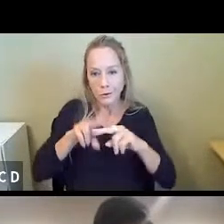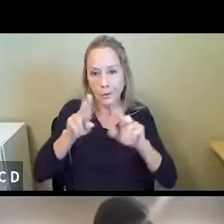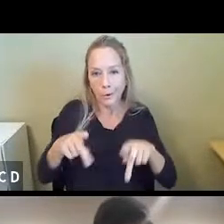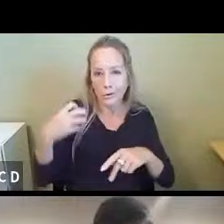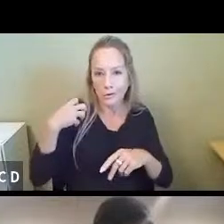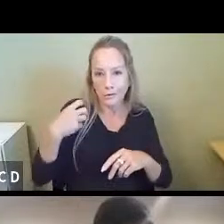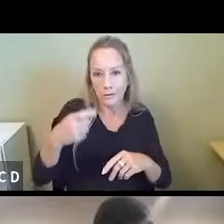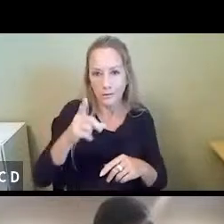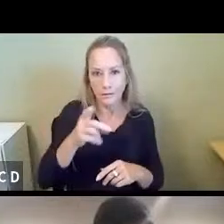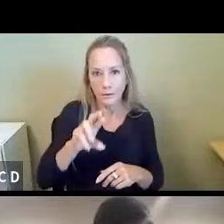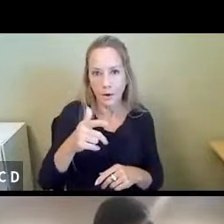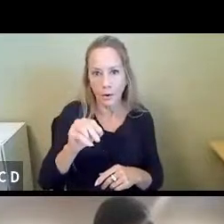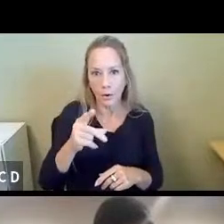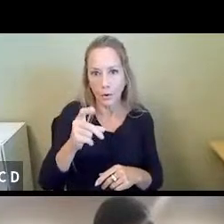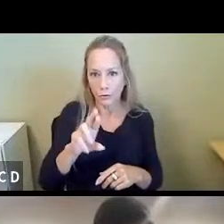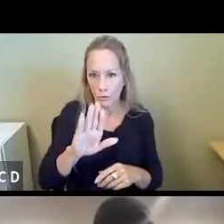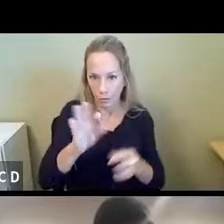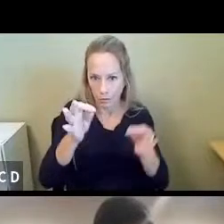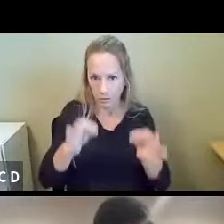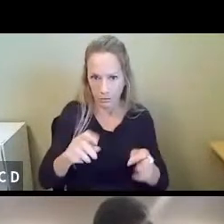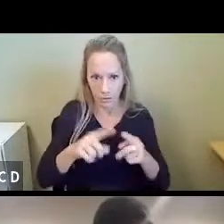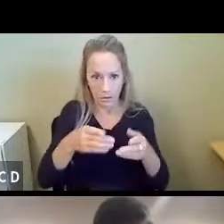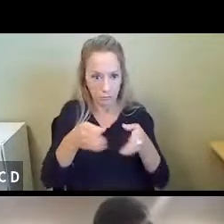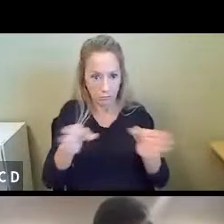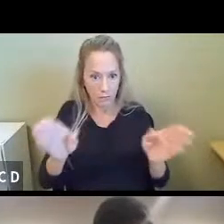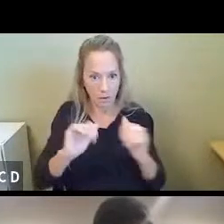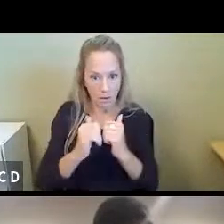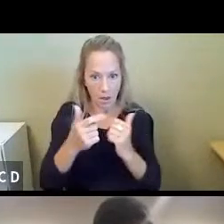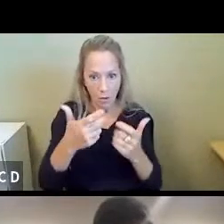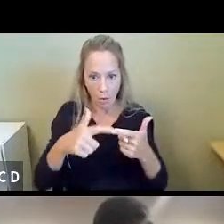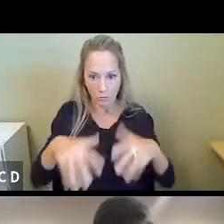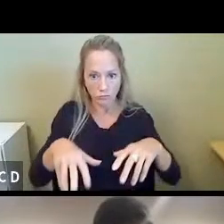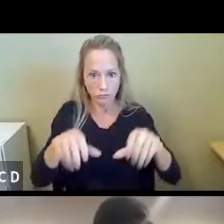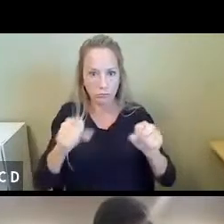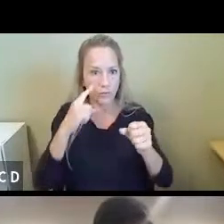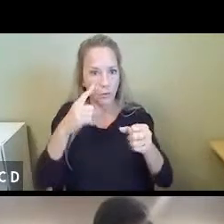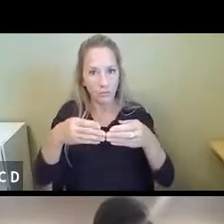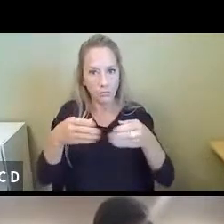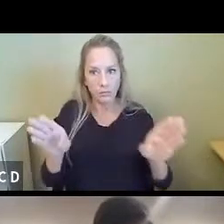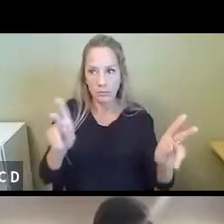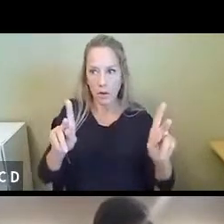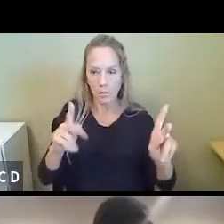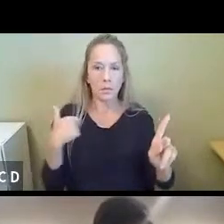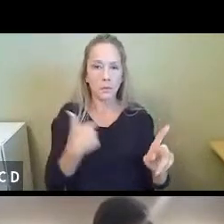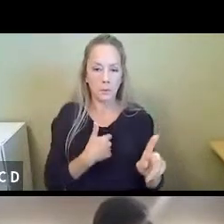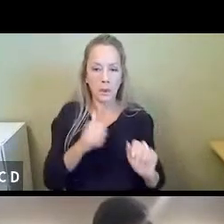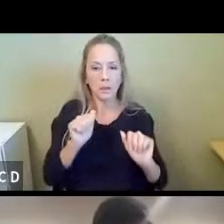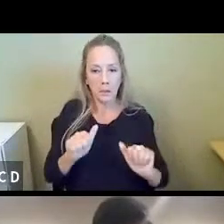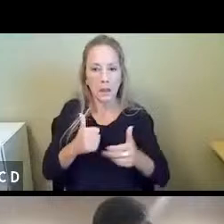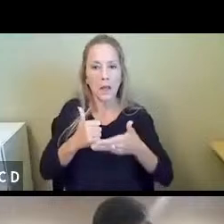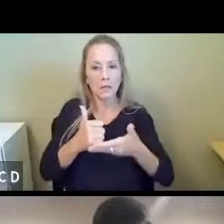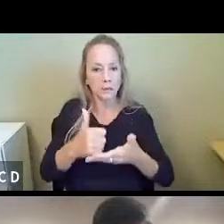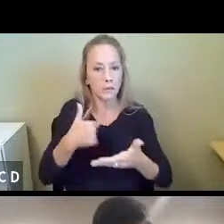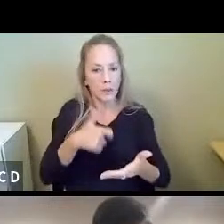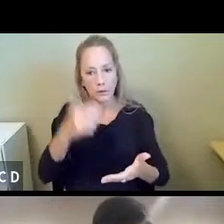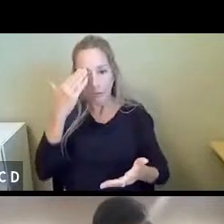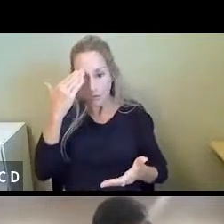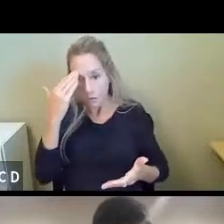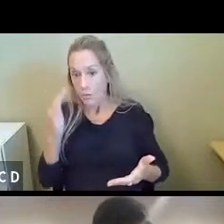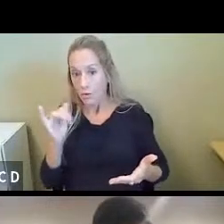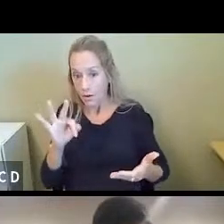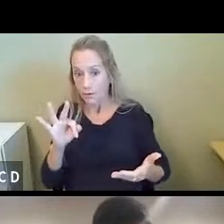board decides how you all would like to do public forum, we can accommodate that. My staff can. We just need to know what everybody wants to do.